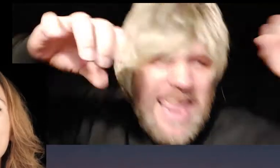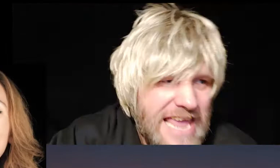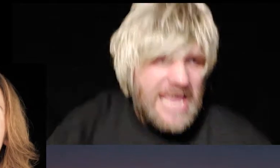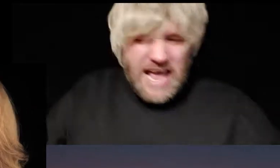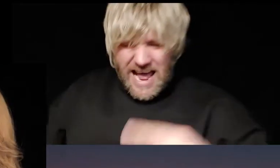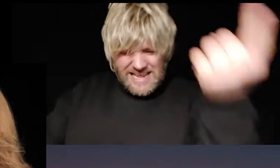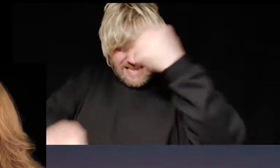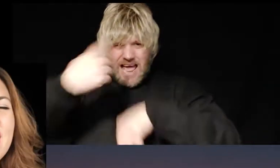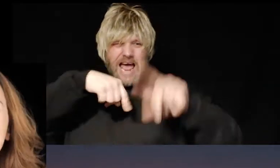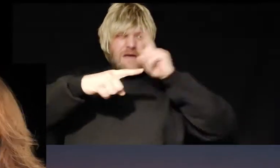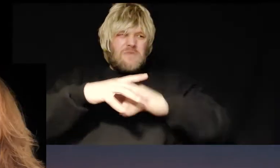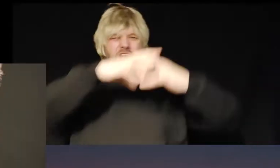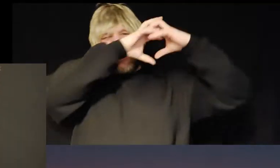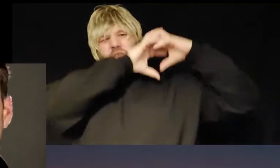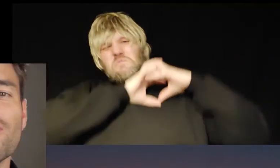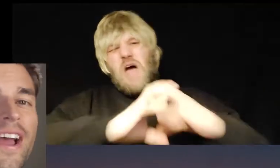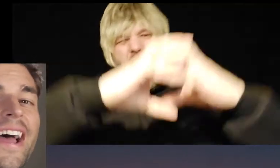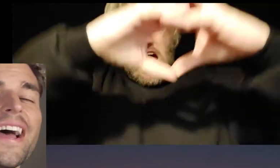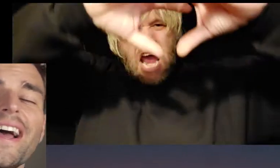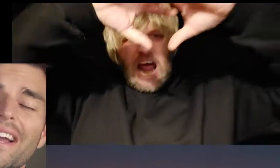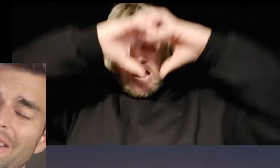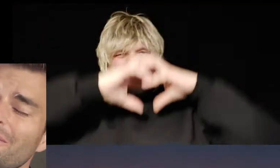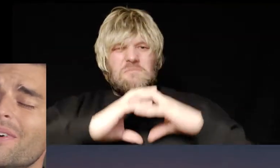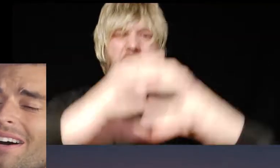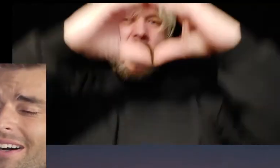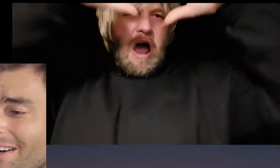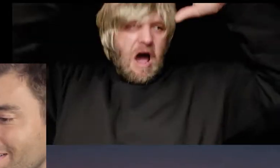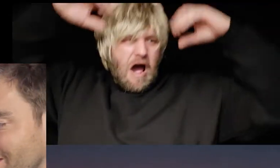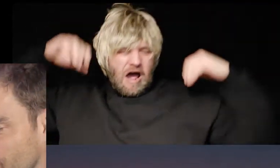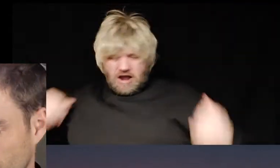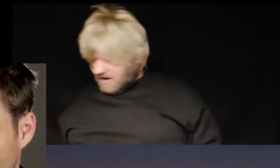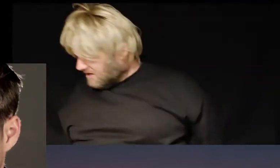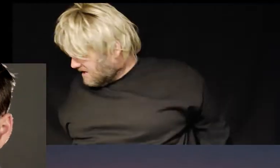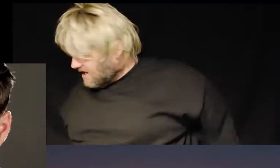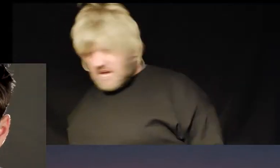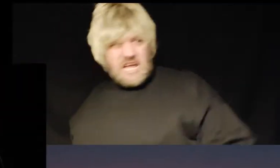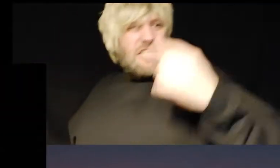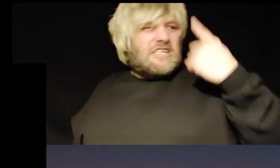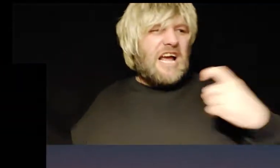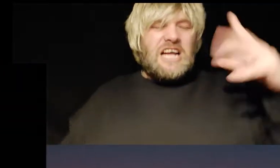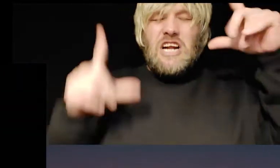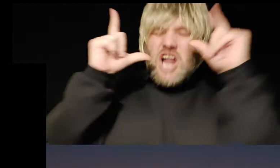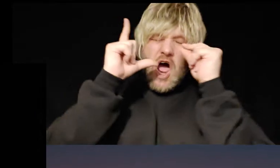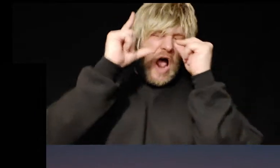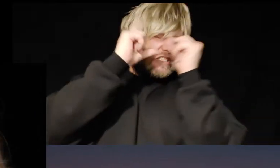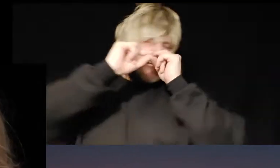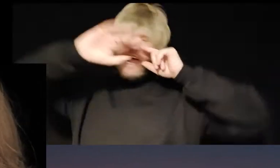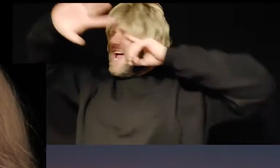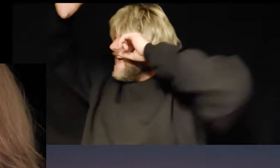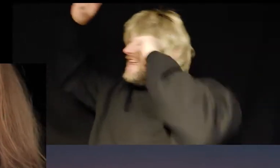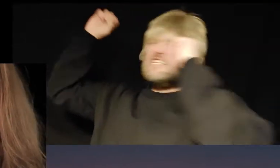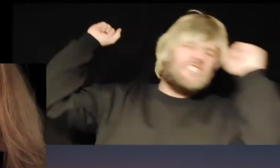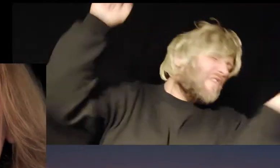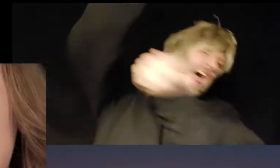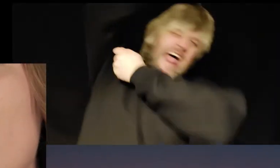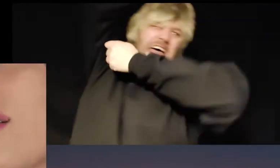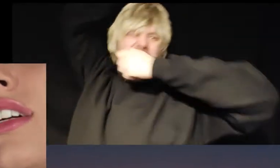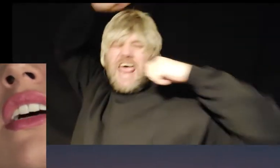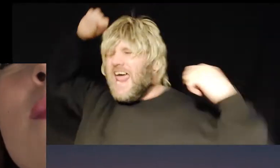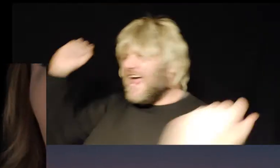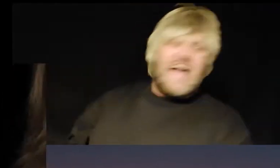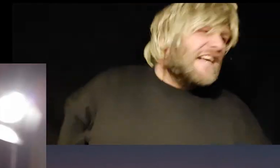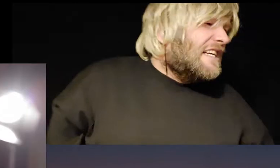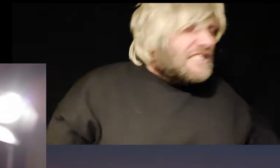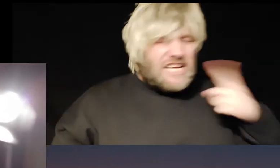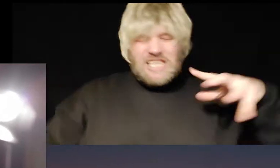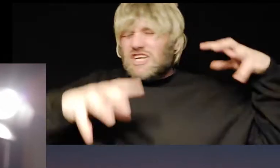me I came in like a wrecking ball, yeah, I just closed my eyes and saw